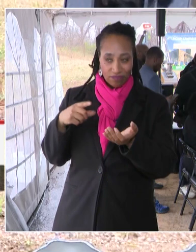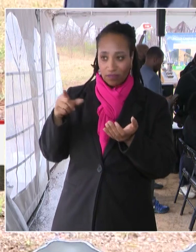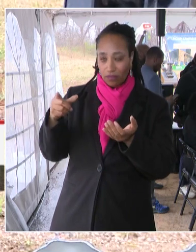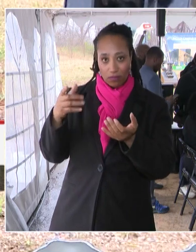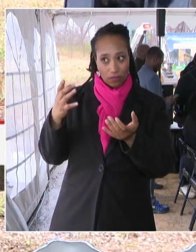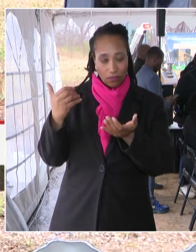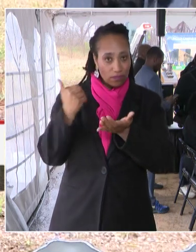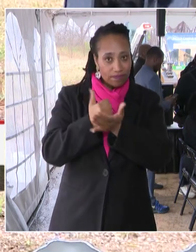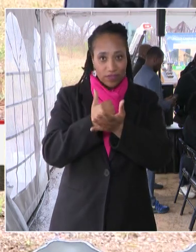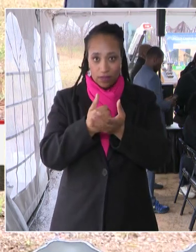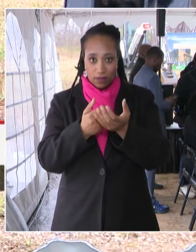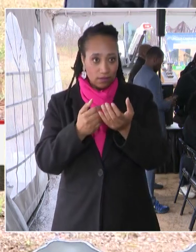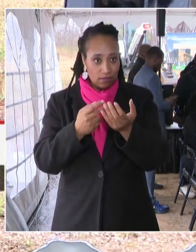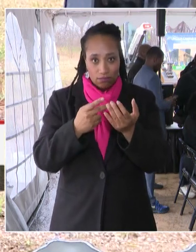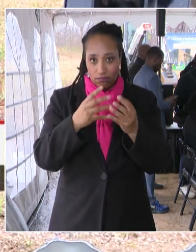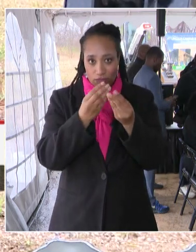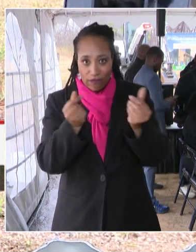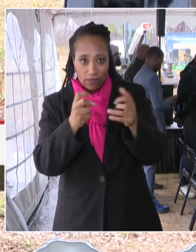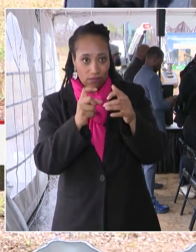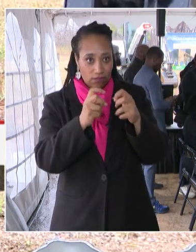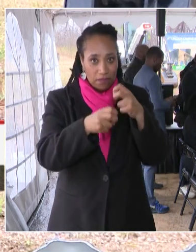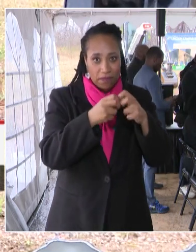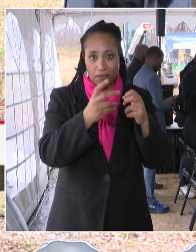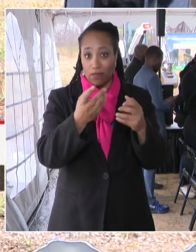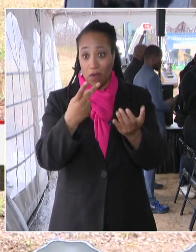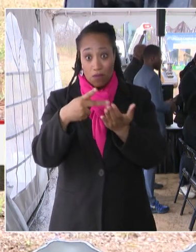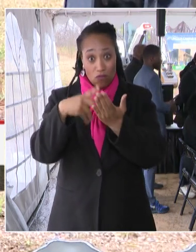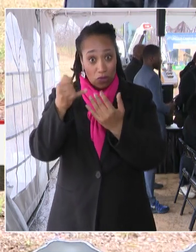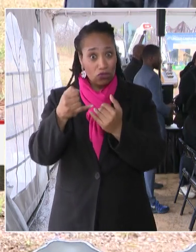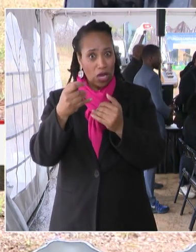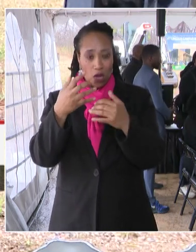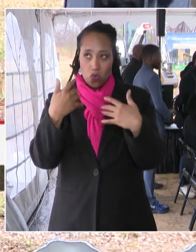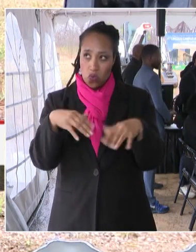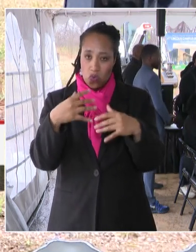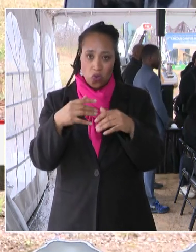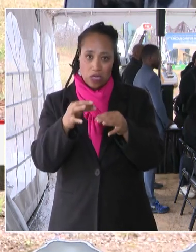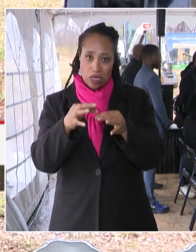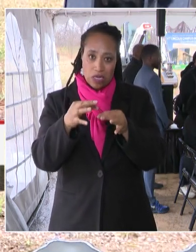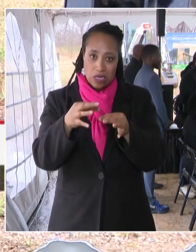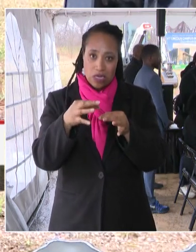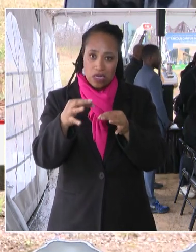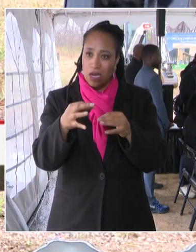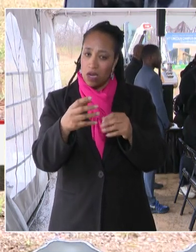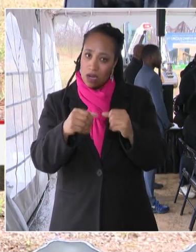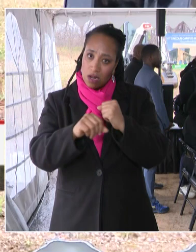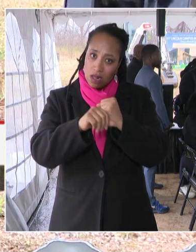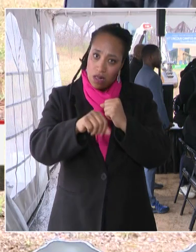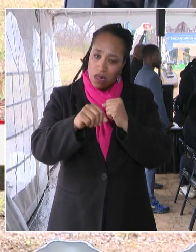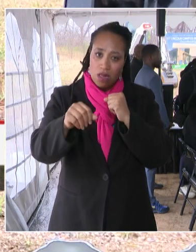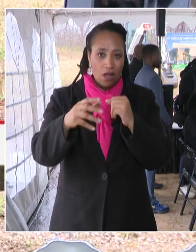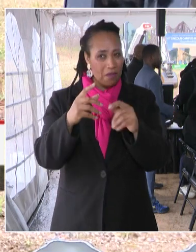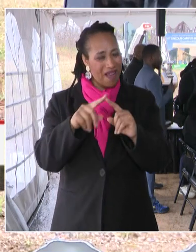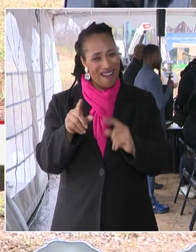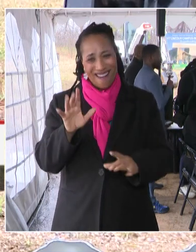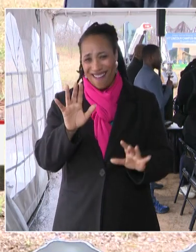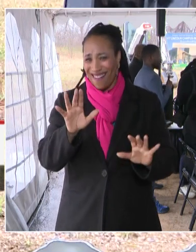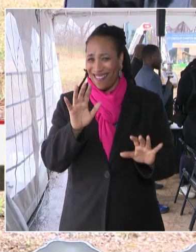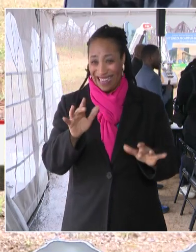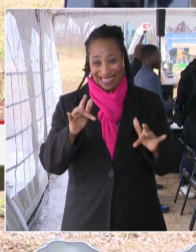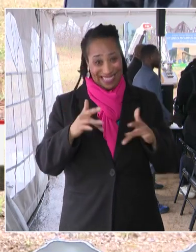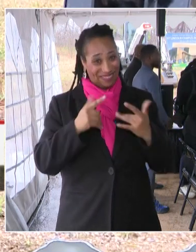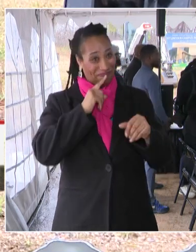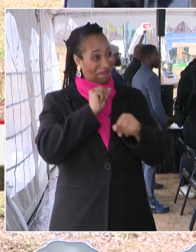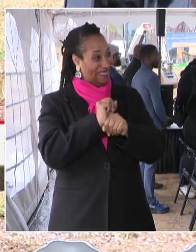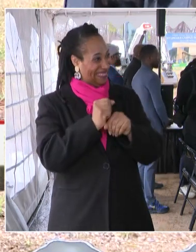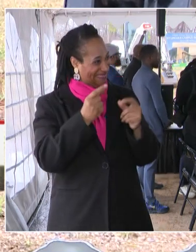done. But what you have in this celebration and this groundbreaking today is really a culmination of a community